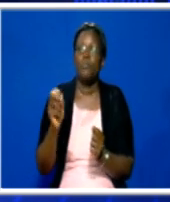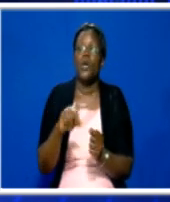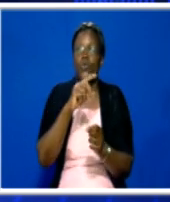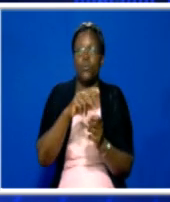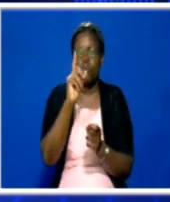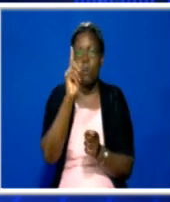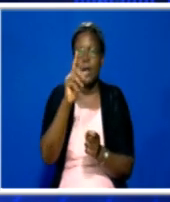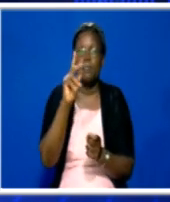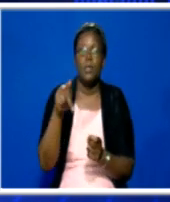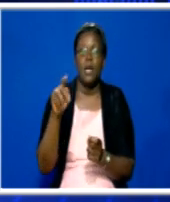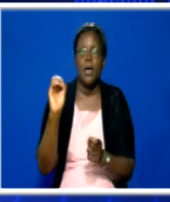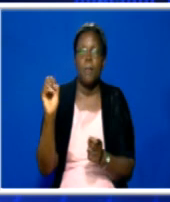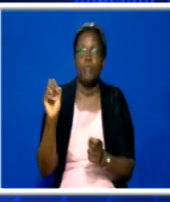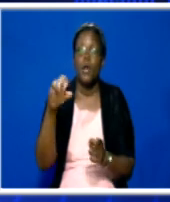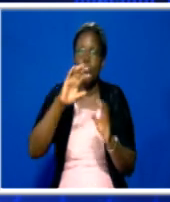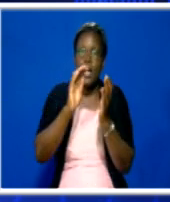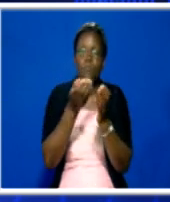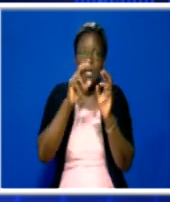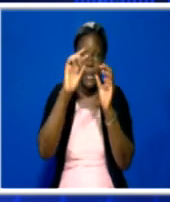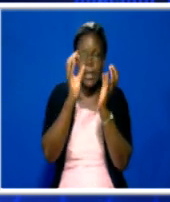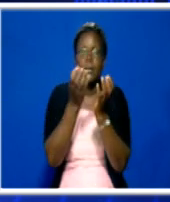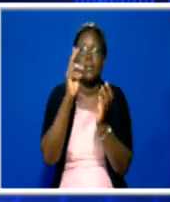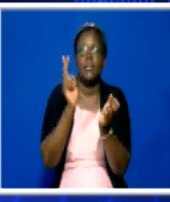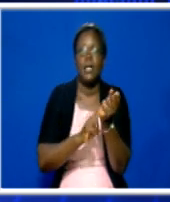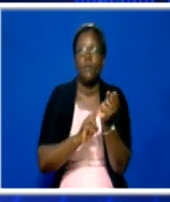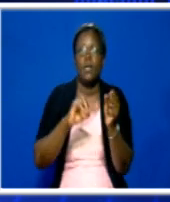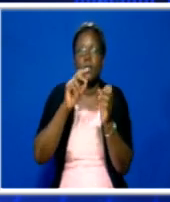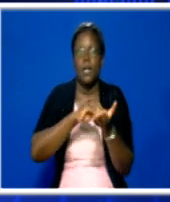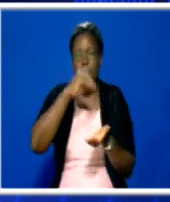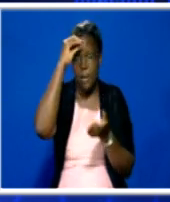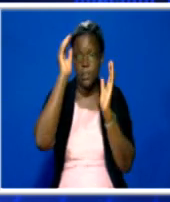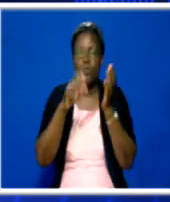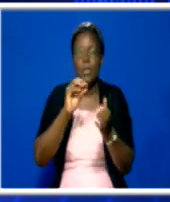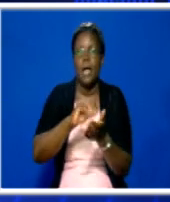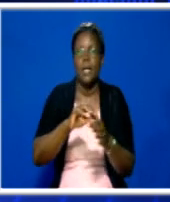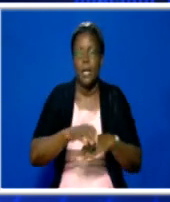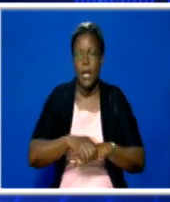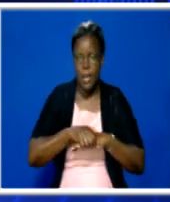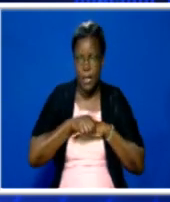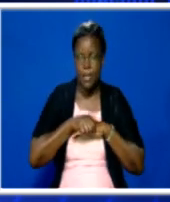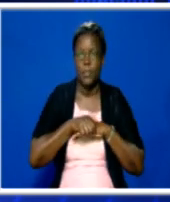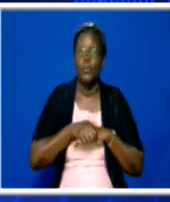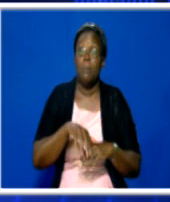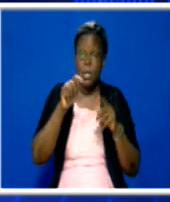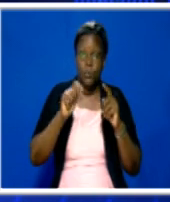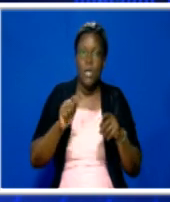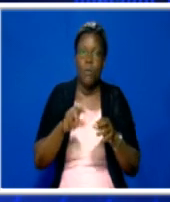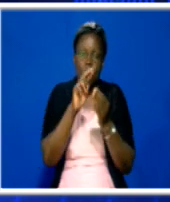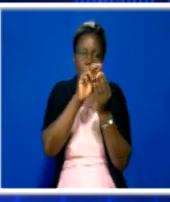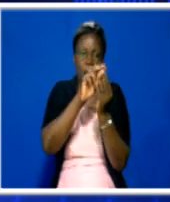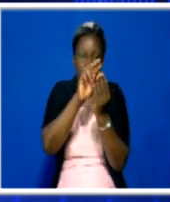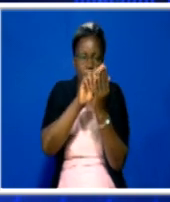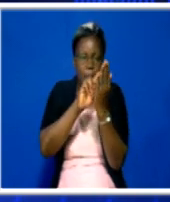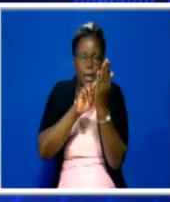1:10 p.m. we have our class 7 students who will be learning English, And today we are on reading,